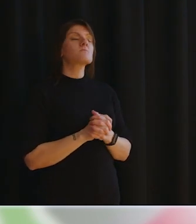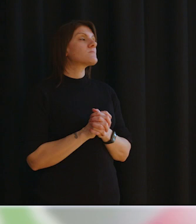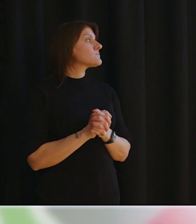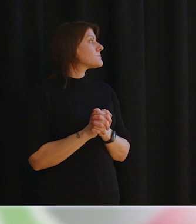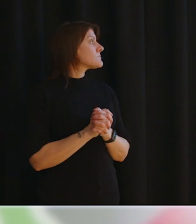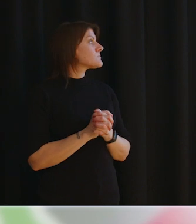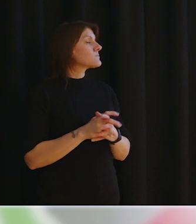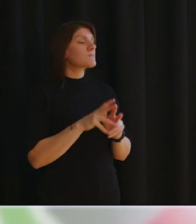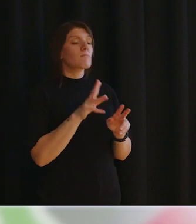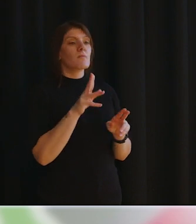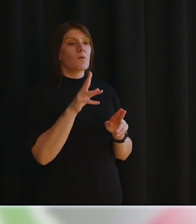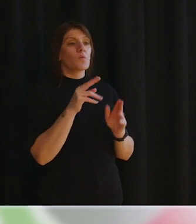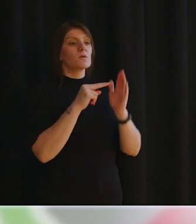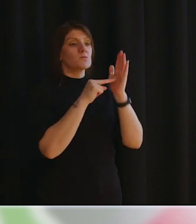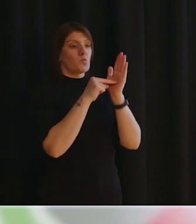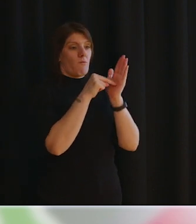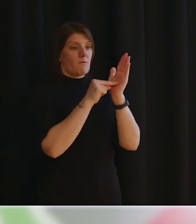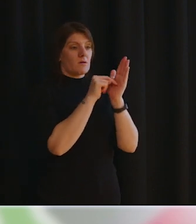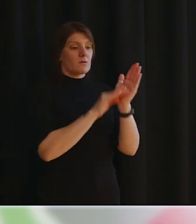So within Norfolk,